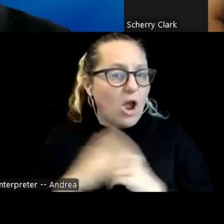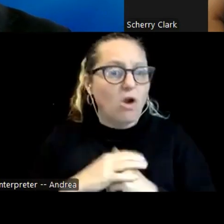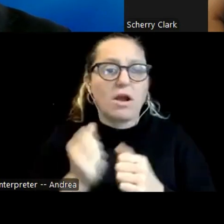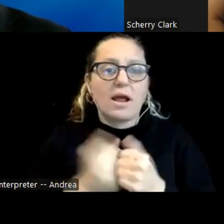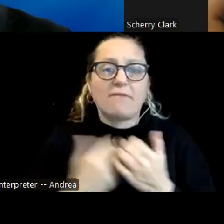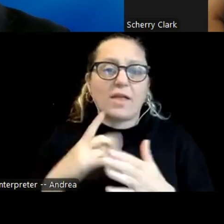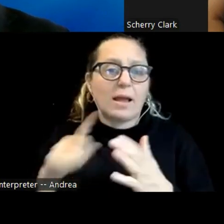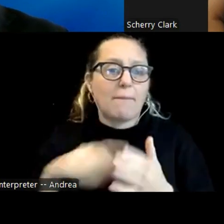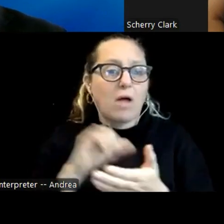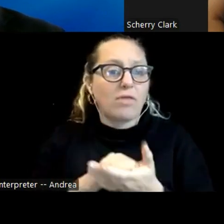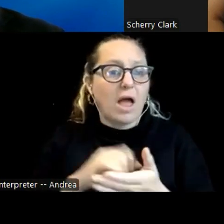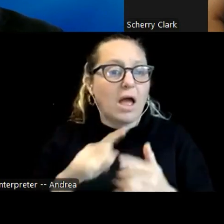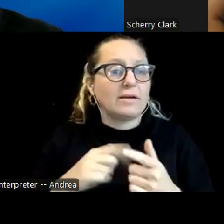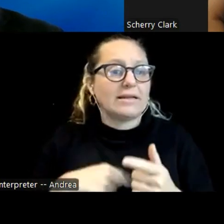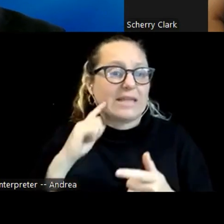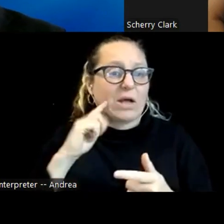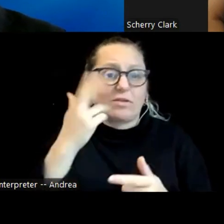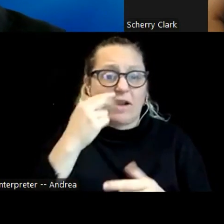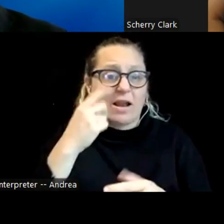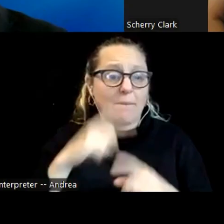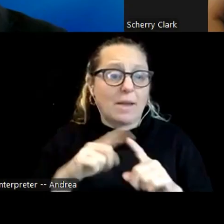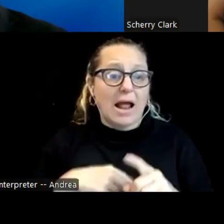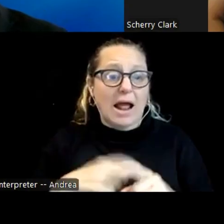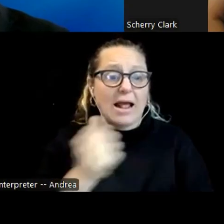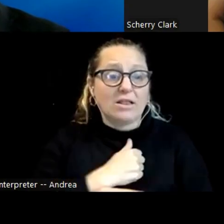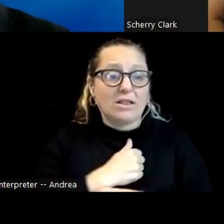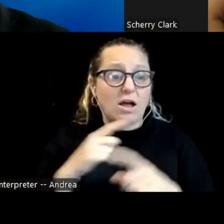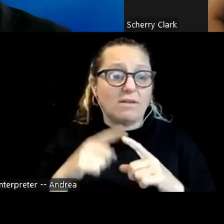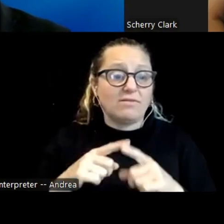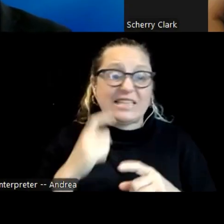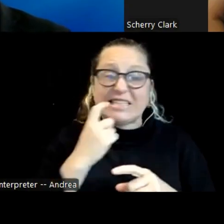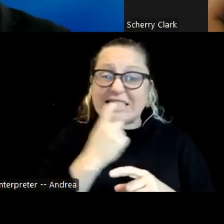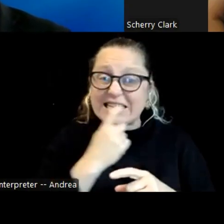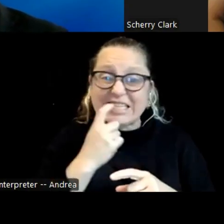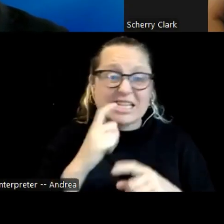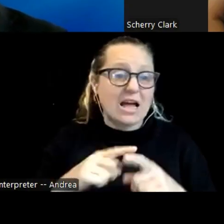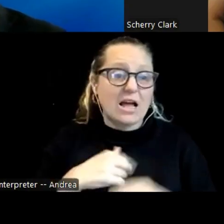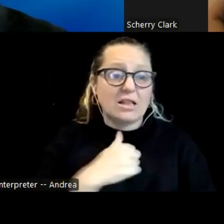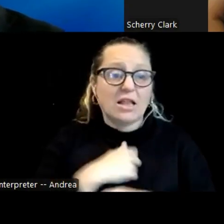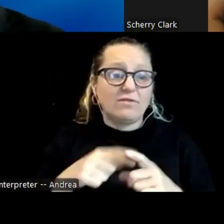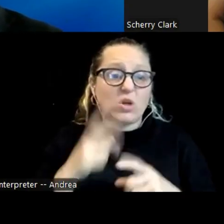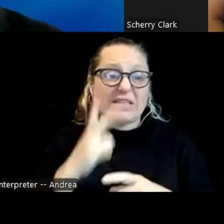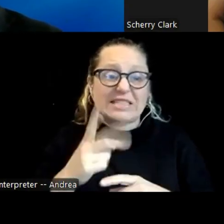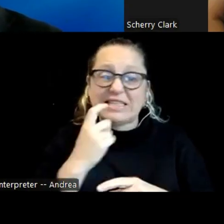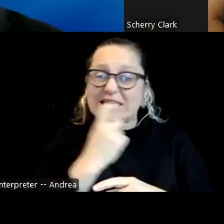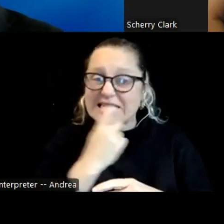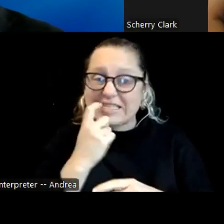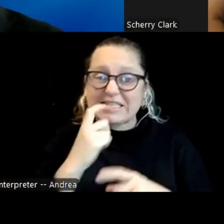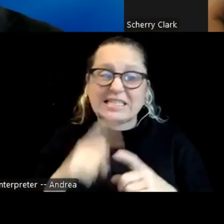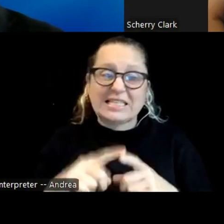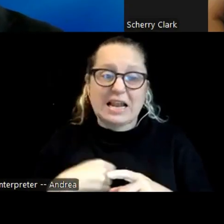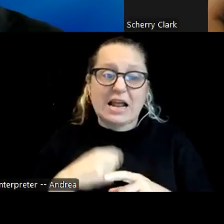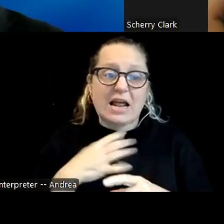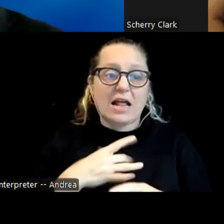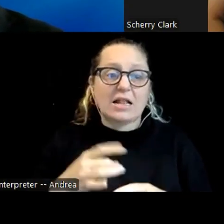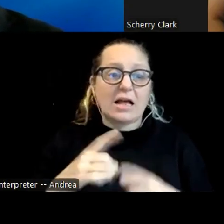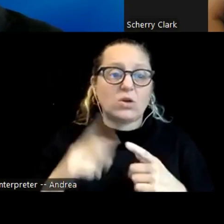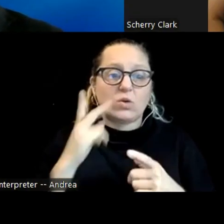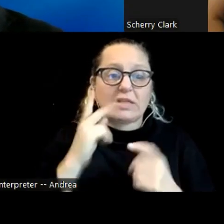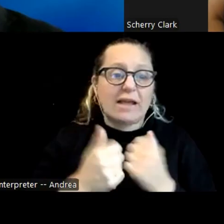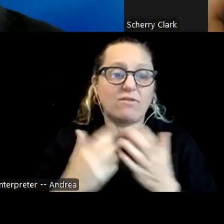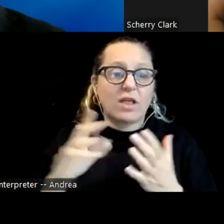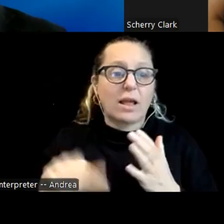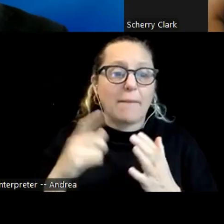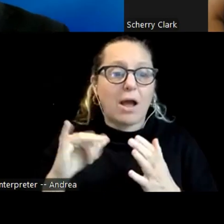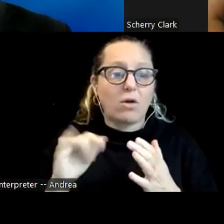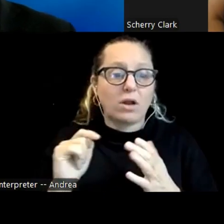about it. Sounds funny, but I absolutely love teeth. I love to see teeth. I like to see everything about it.